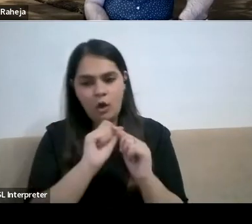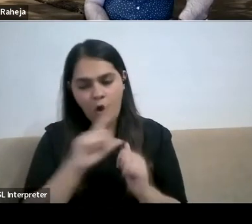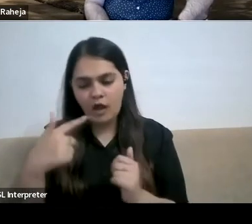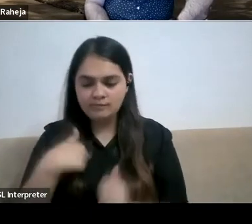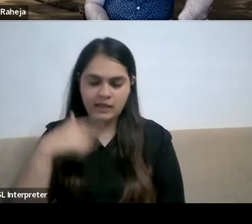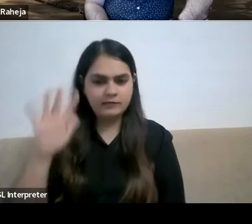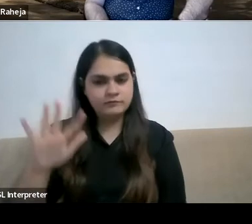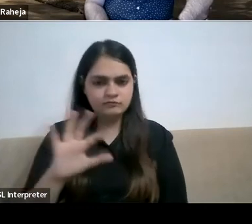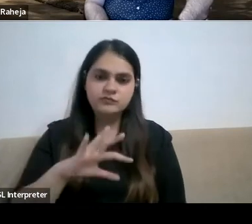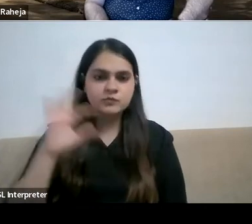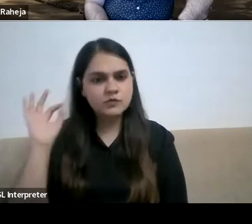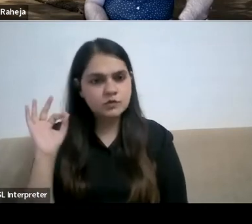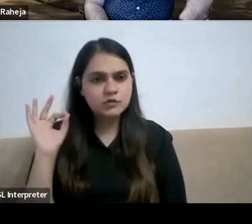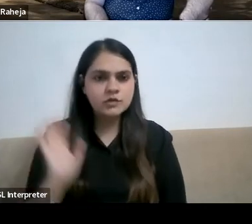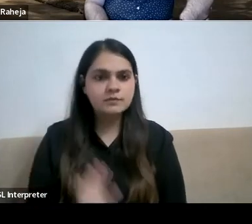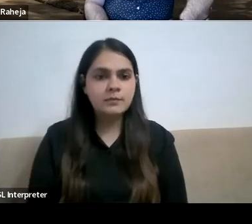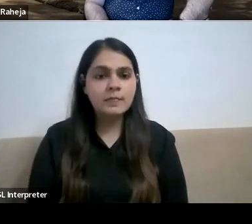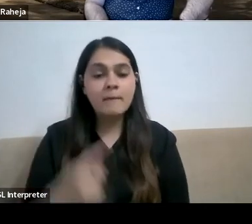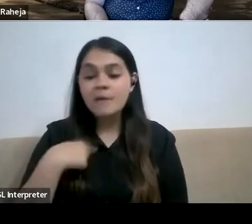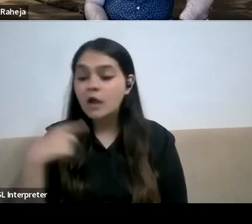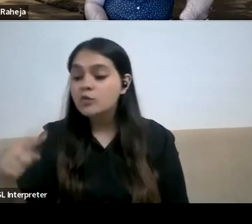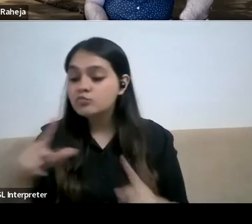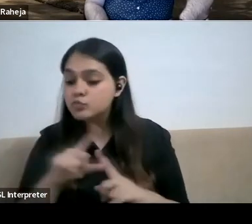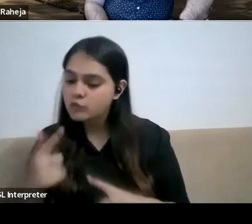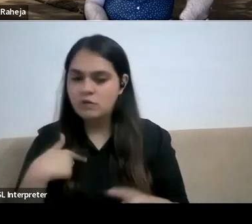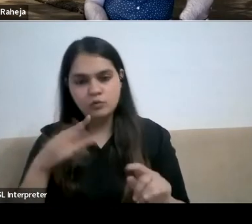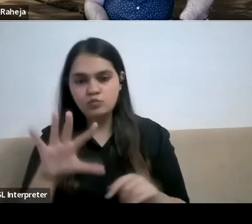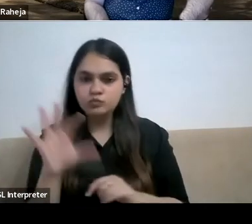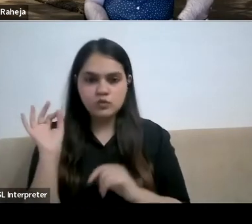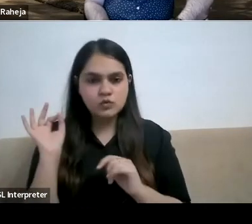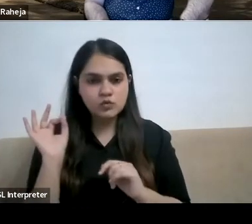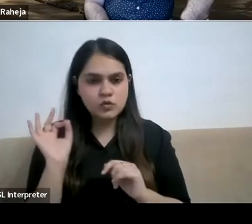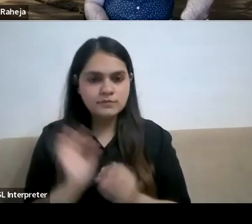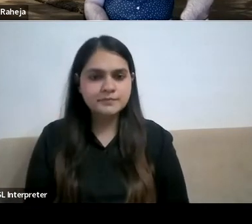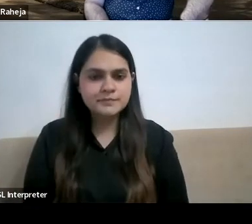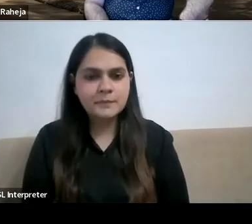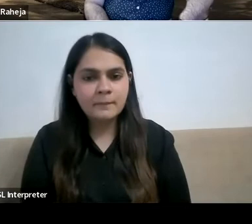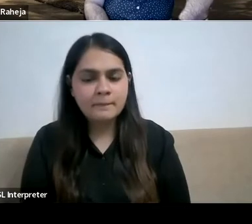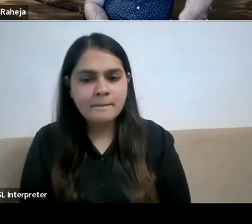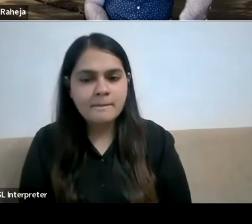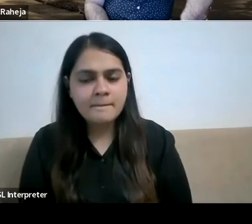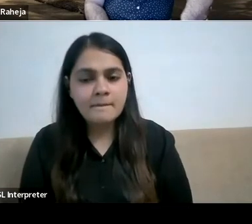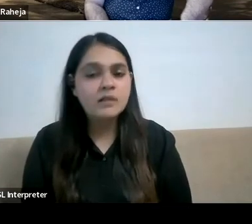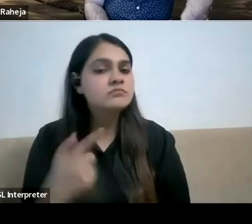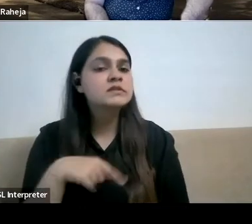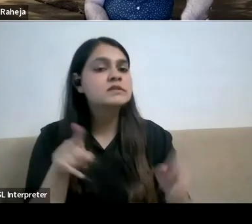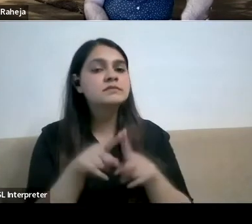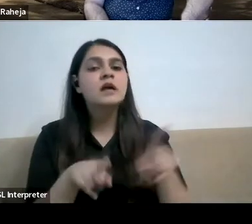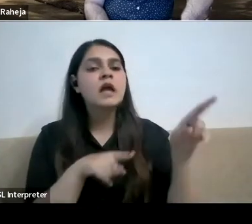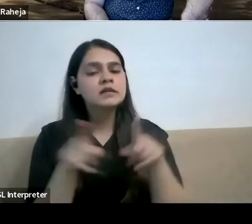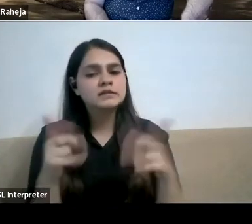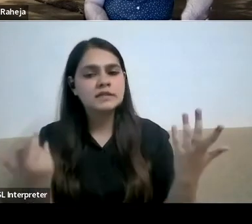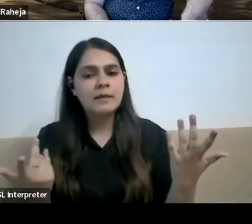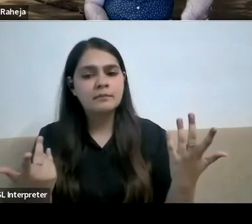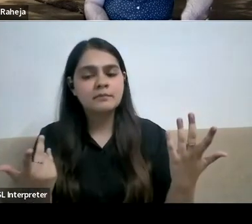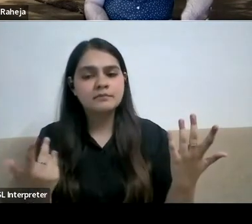day, everything that we do, we have a choice. And I think if it could be, for example, it could be a